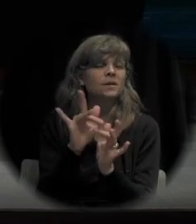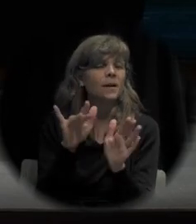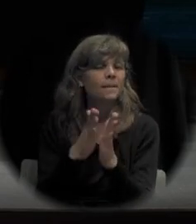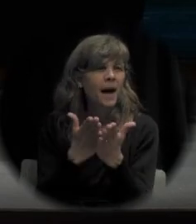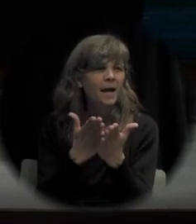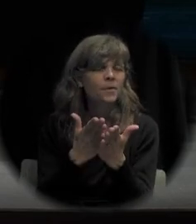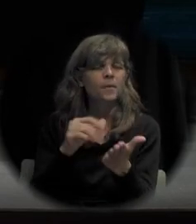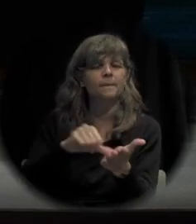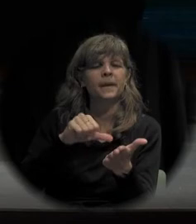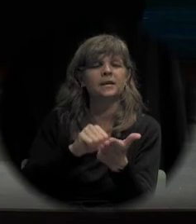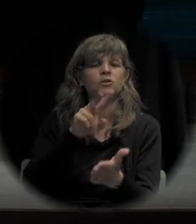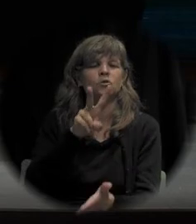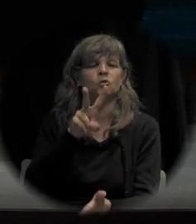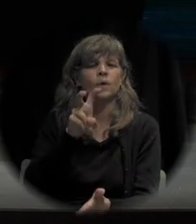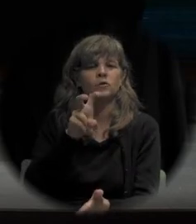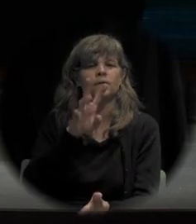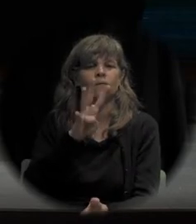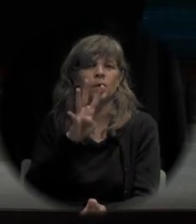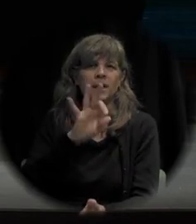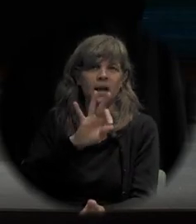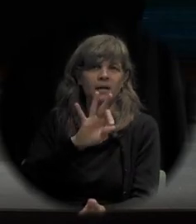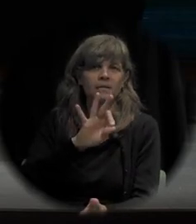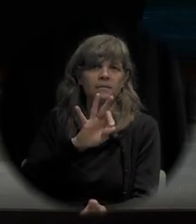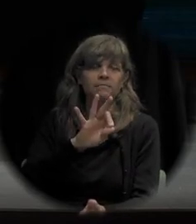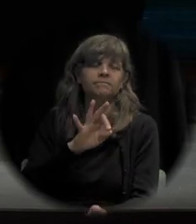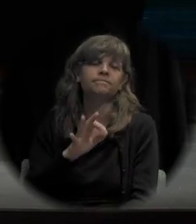249. I'd like to read the chapter for us.